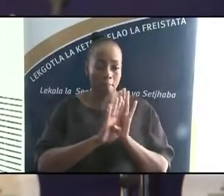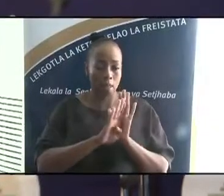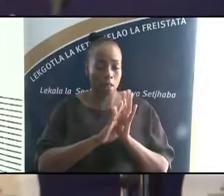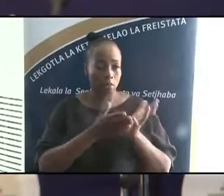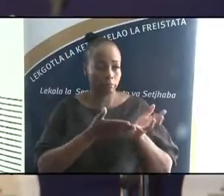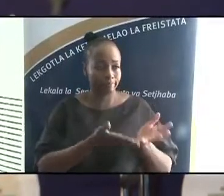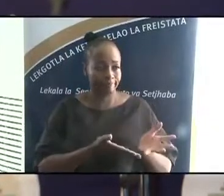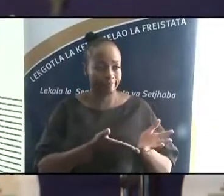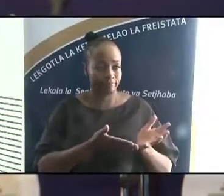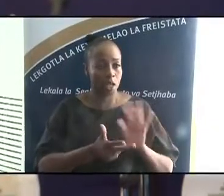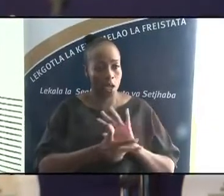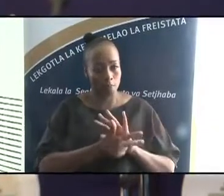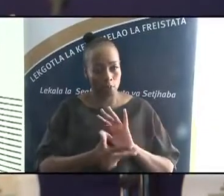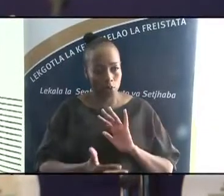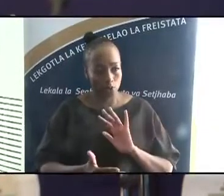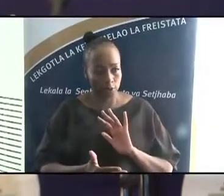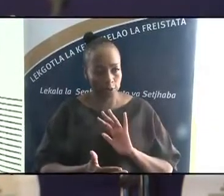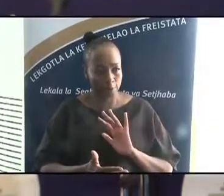stands.